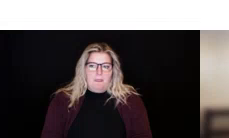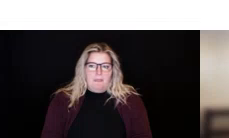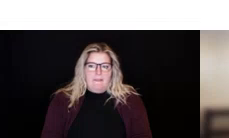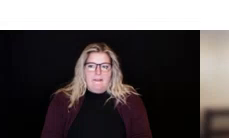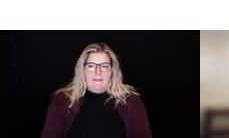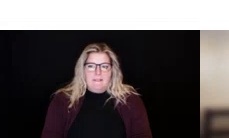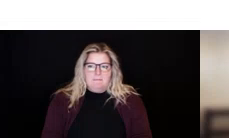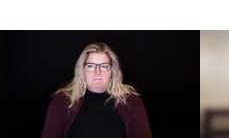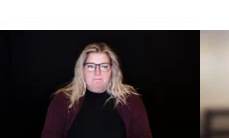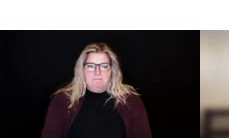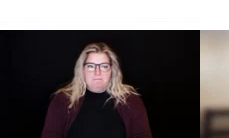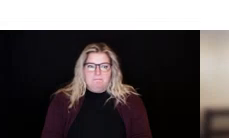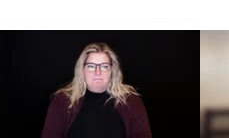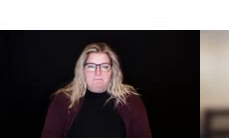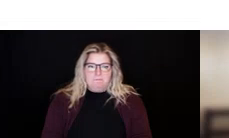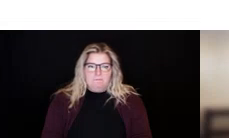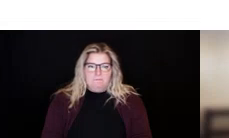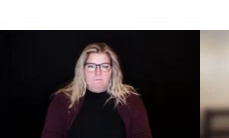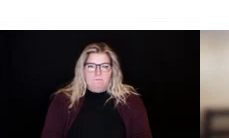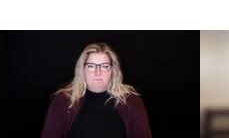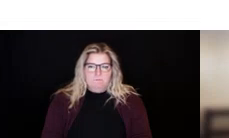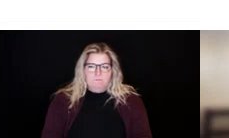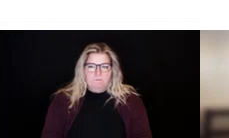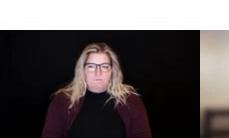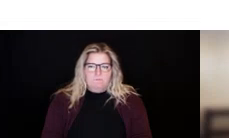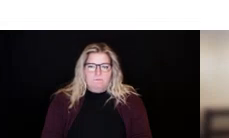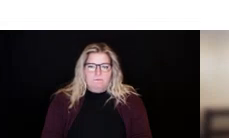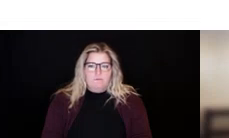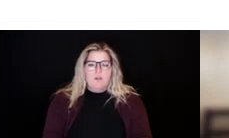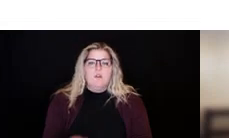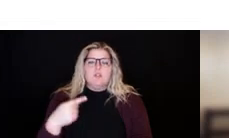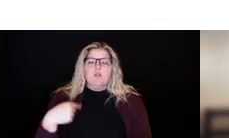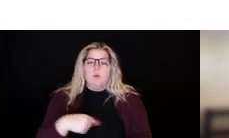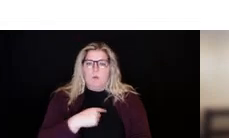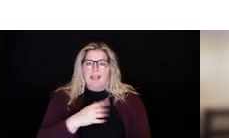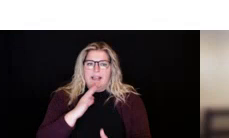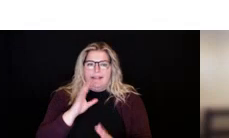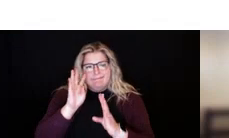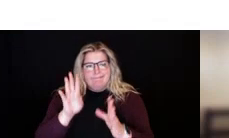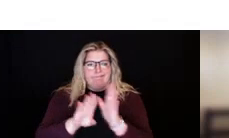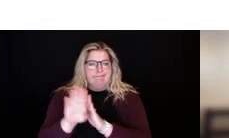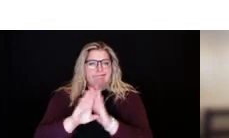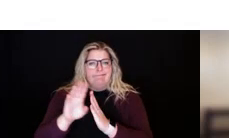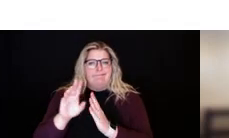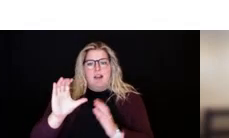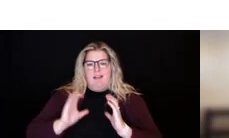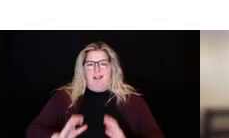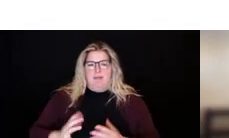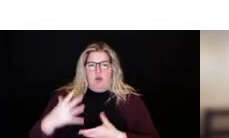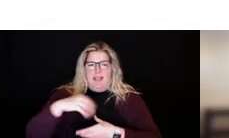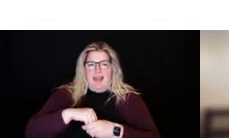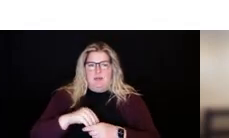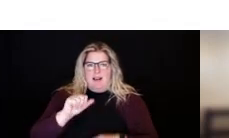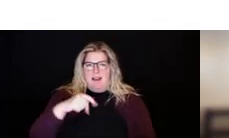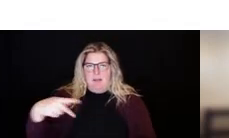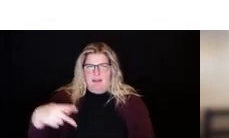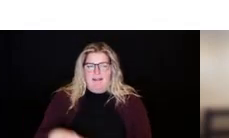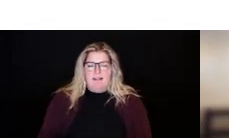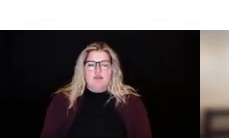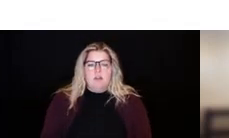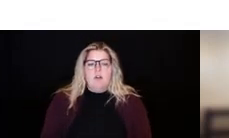So in this project, we were dealing with this customer engagement application. And one of the foundational challenges